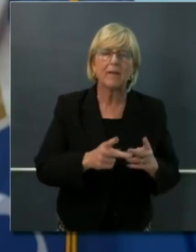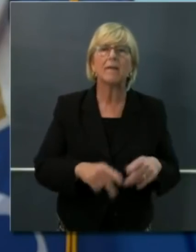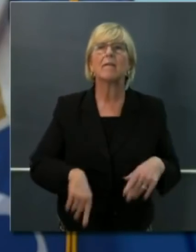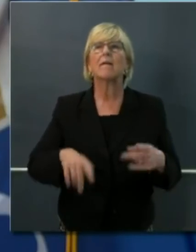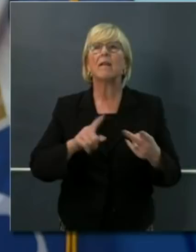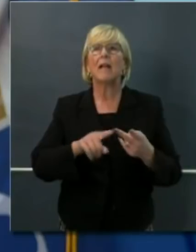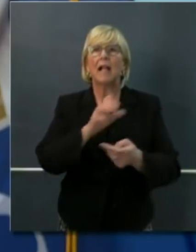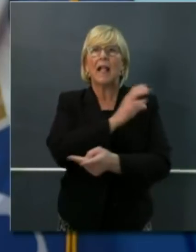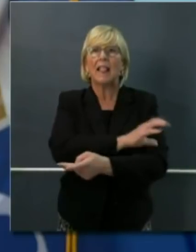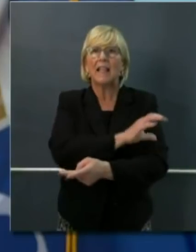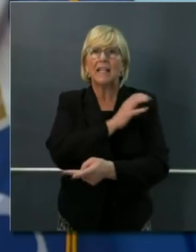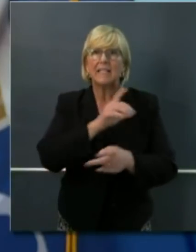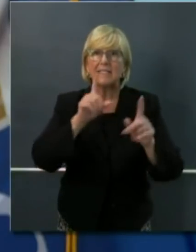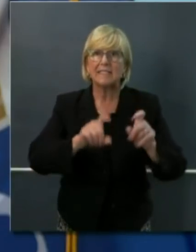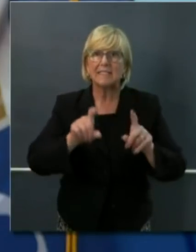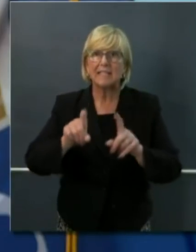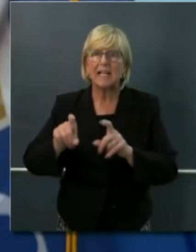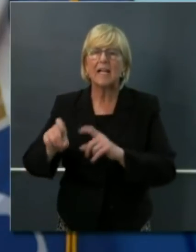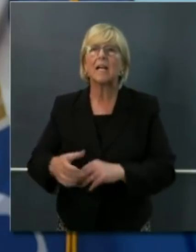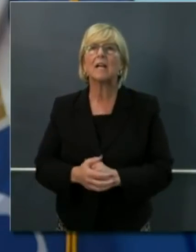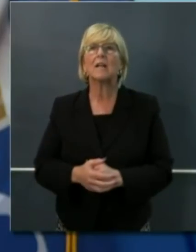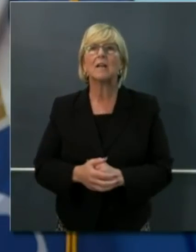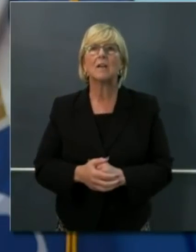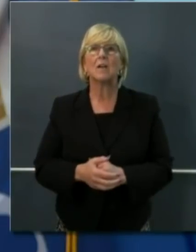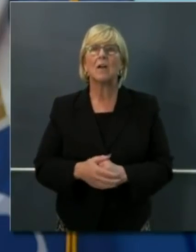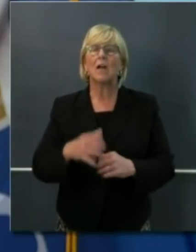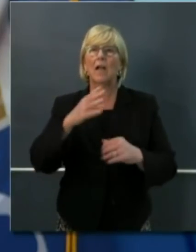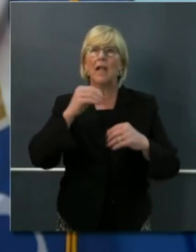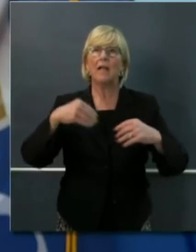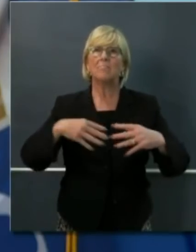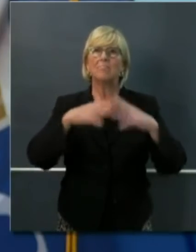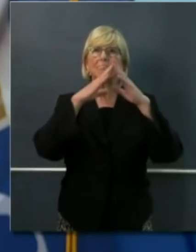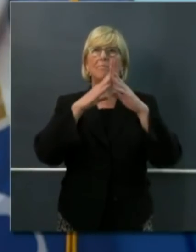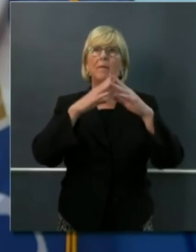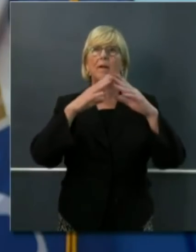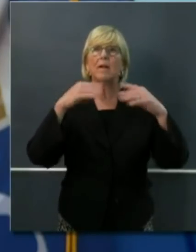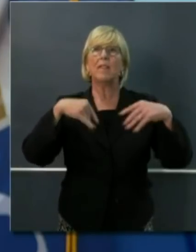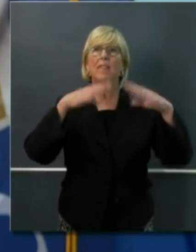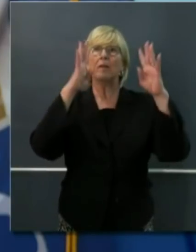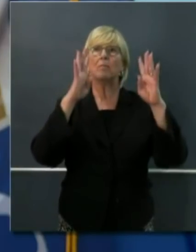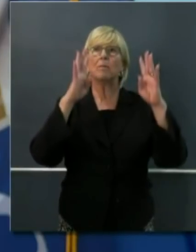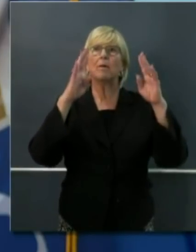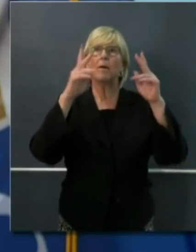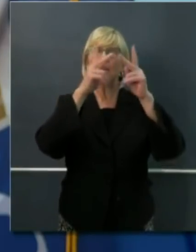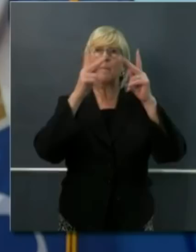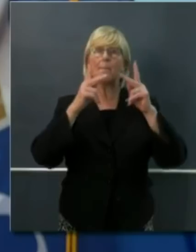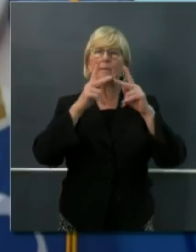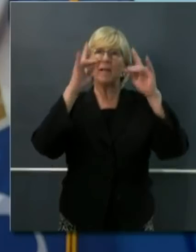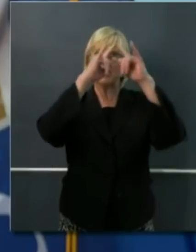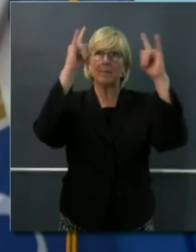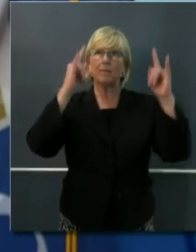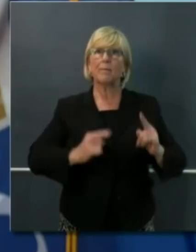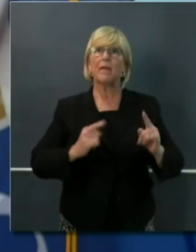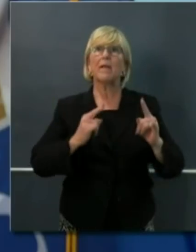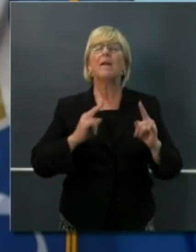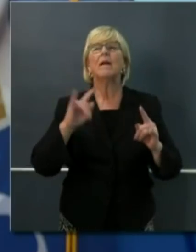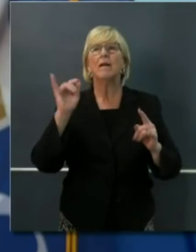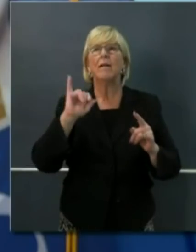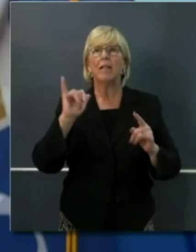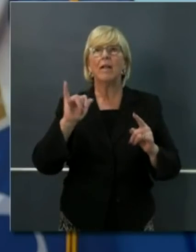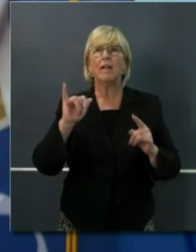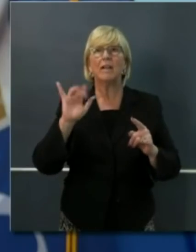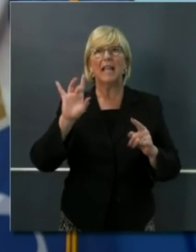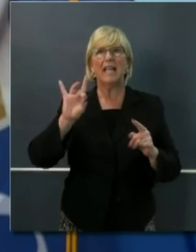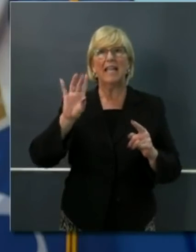clinic-based testing sites, what we're calling pop-up testing sites, the 86 that we're adding today, and the many others across